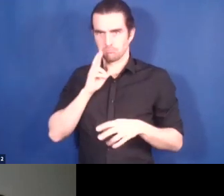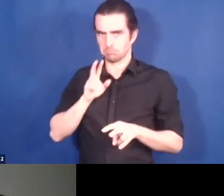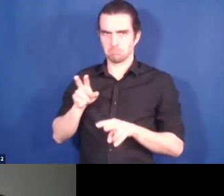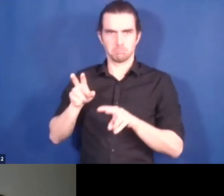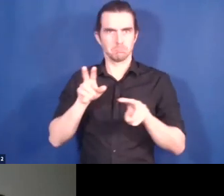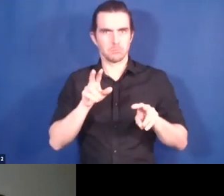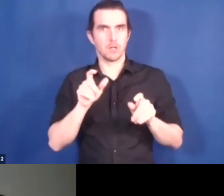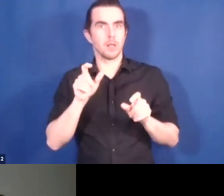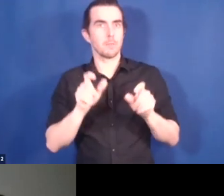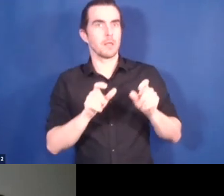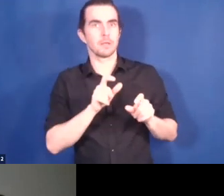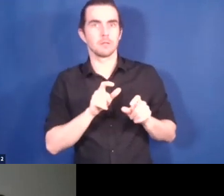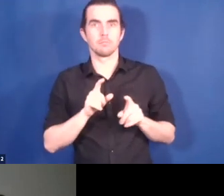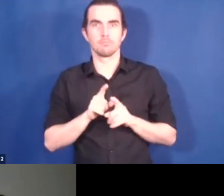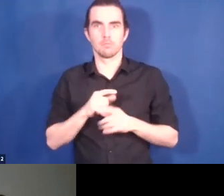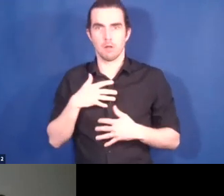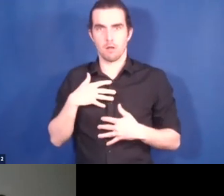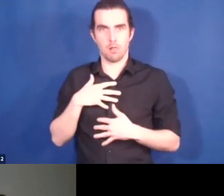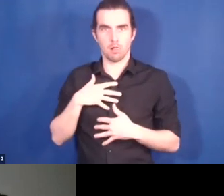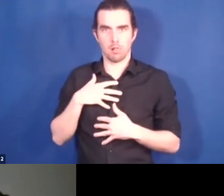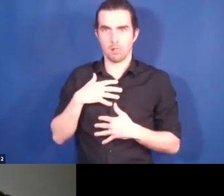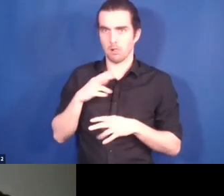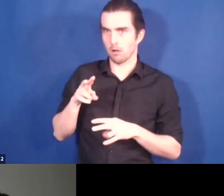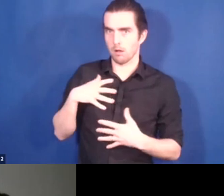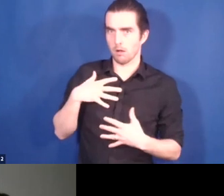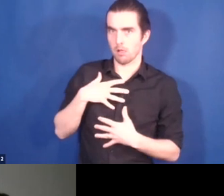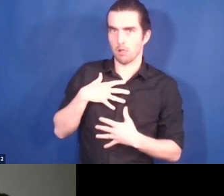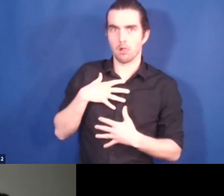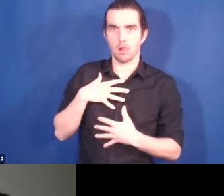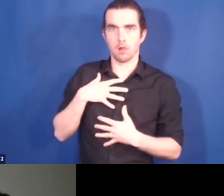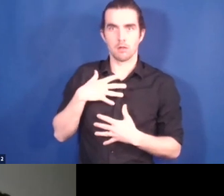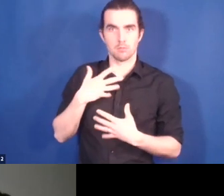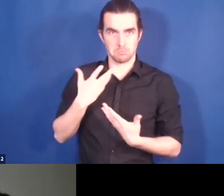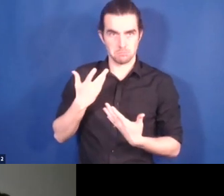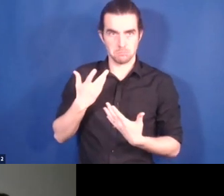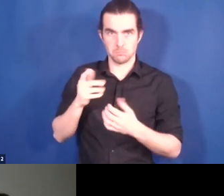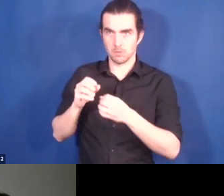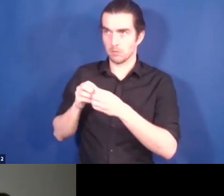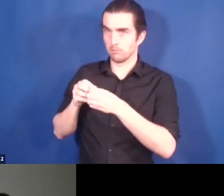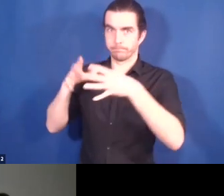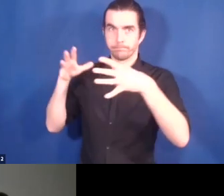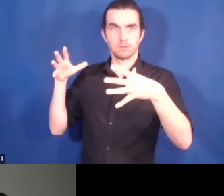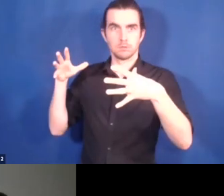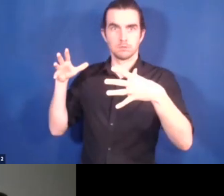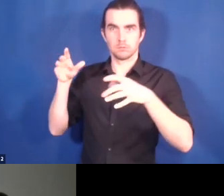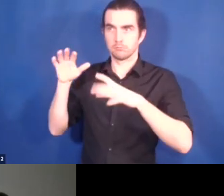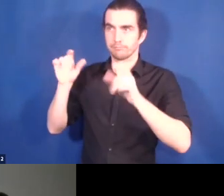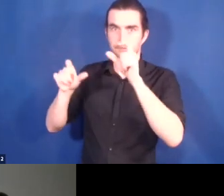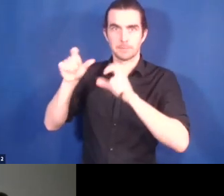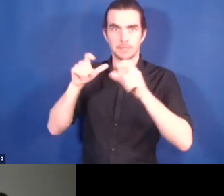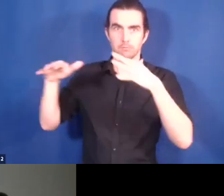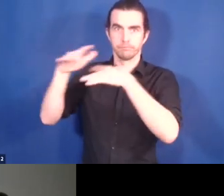displacement amongst communities. And it is one of UNHCR's roles, one of the roles of our roles